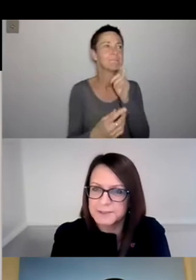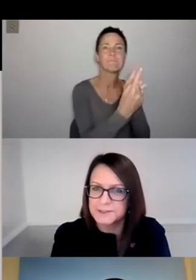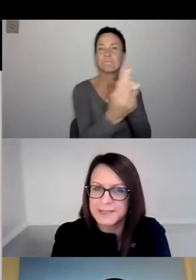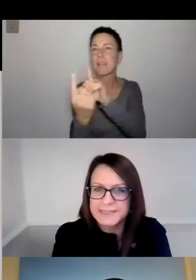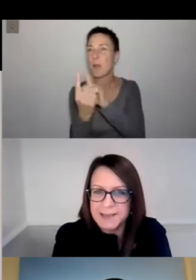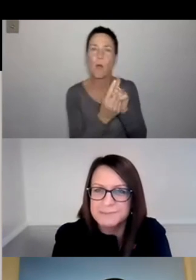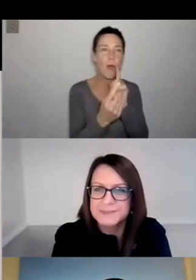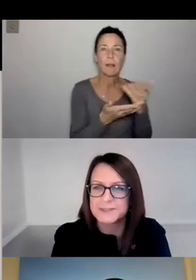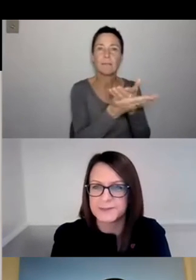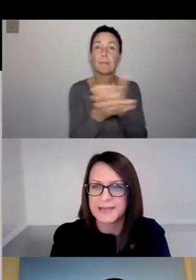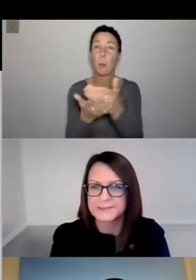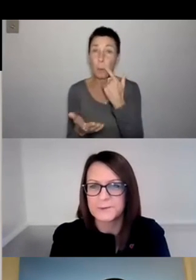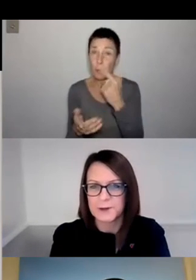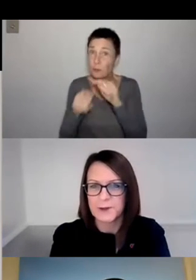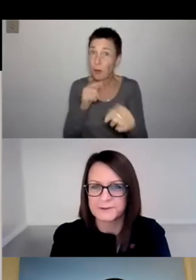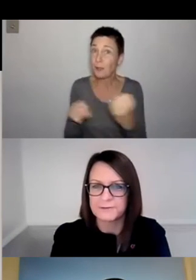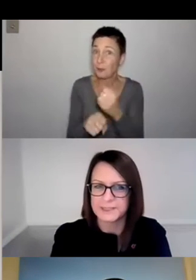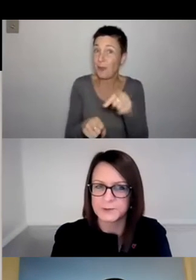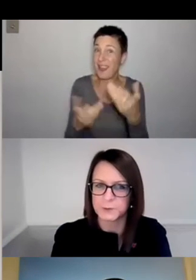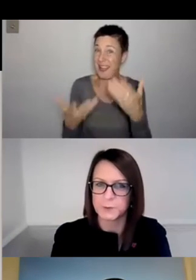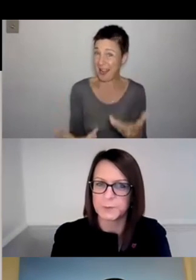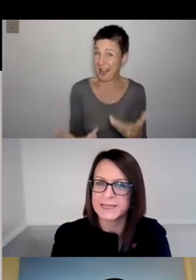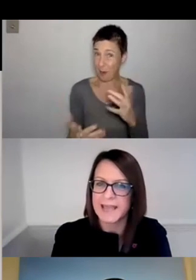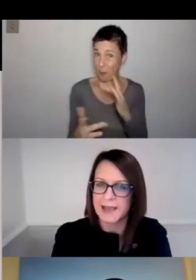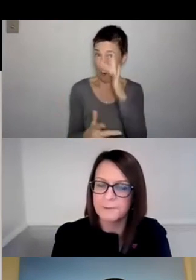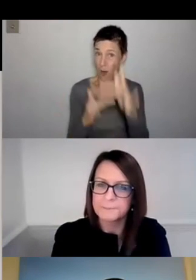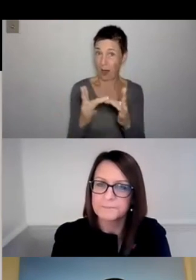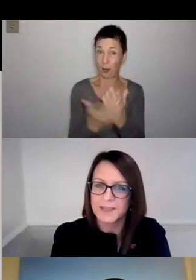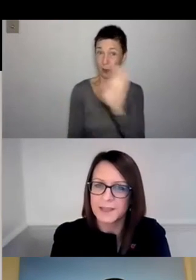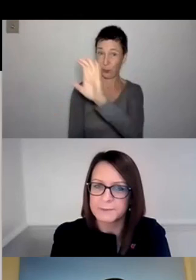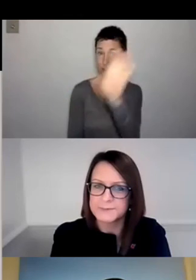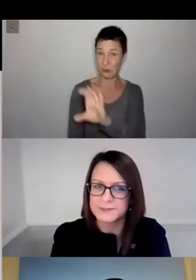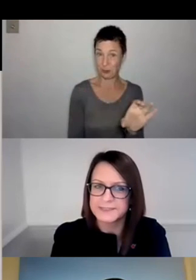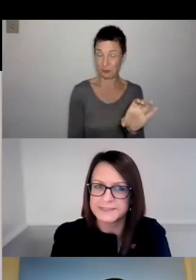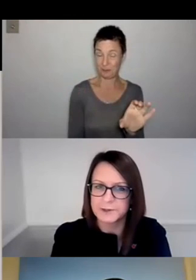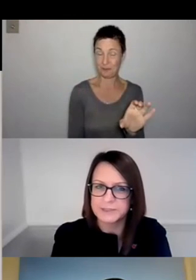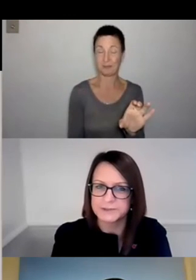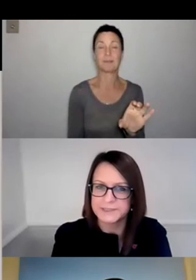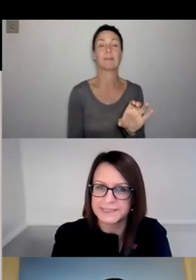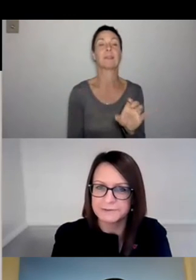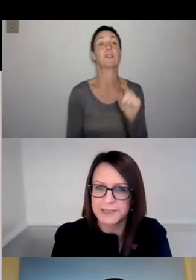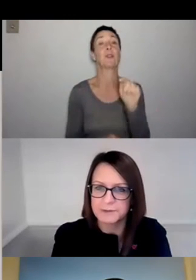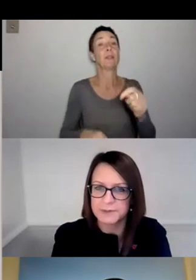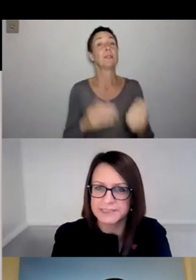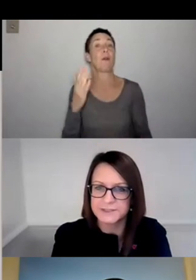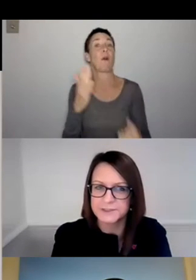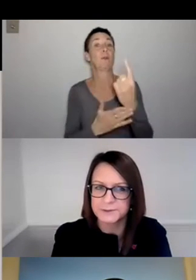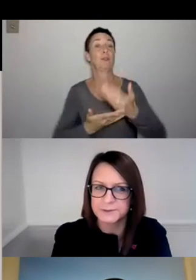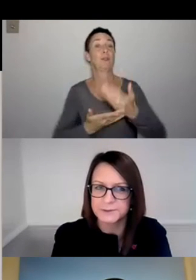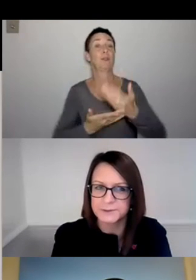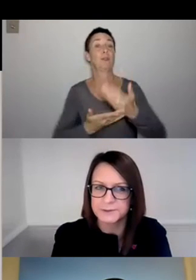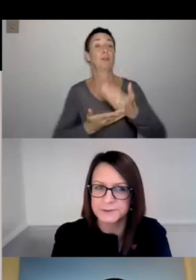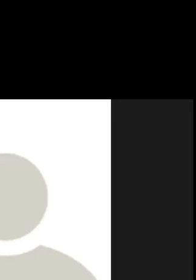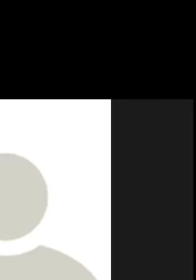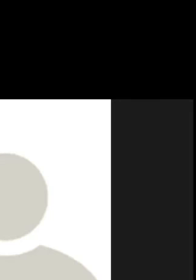So we're going to attempt to do that online via Zoom now. So this is an opportunity for everybody